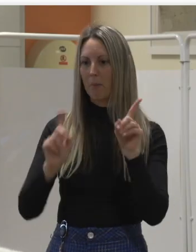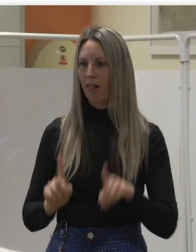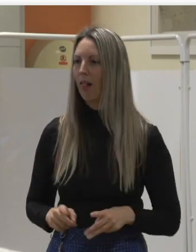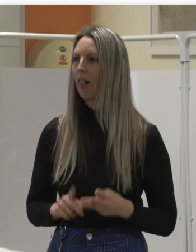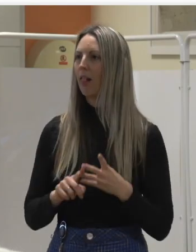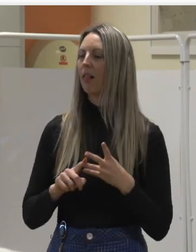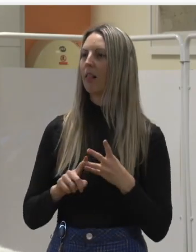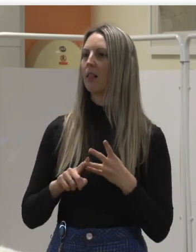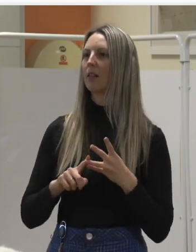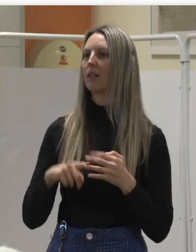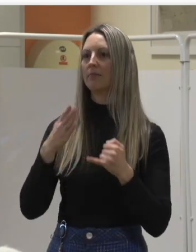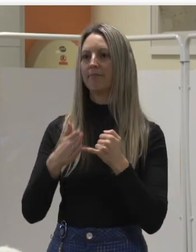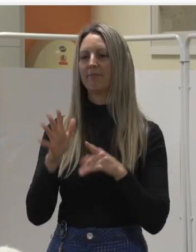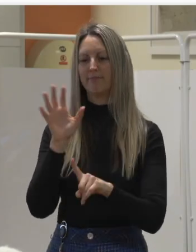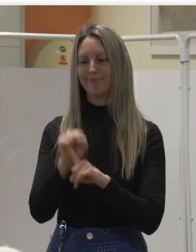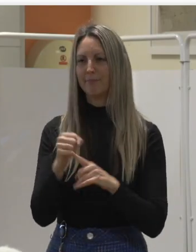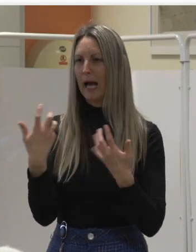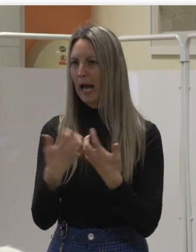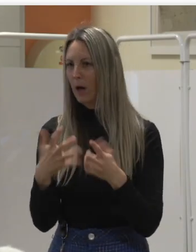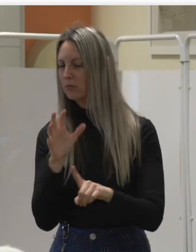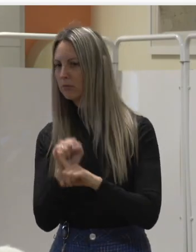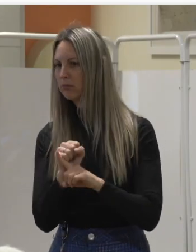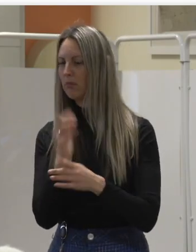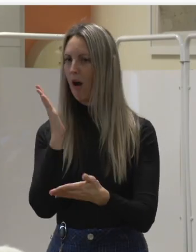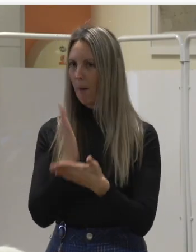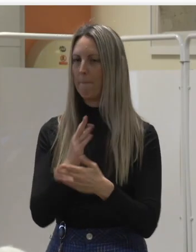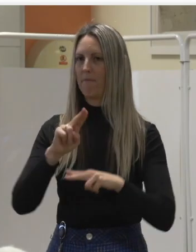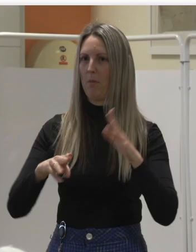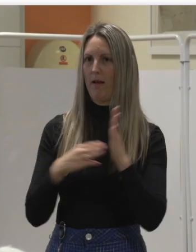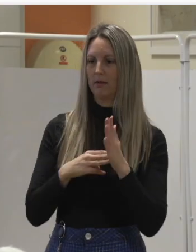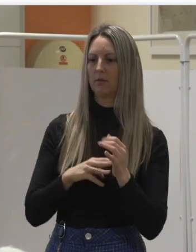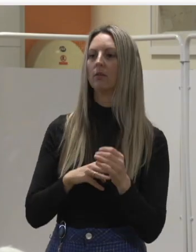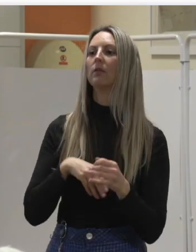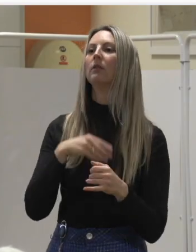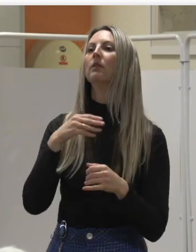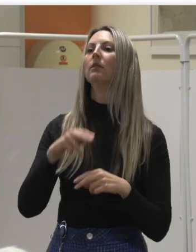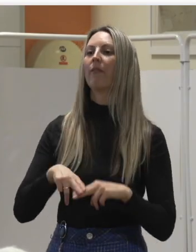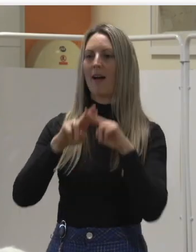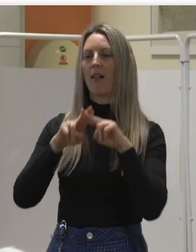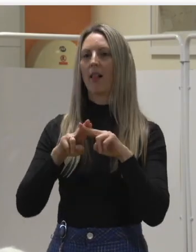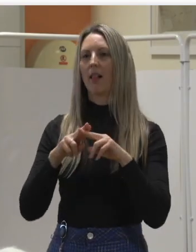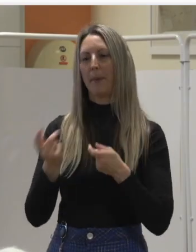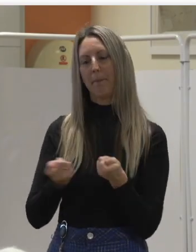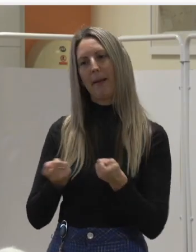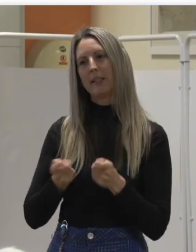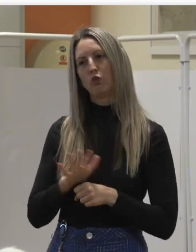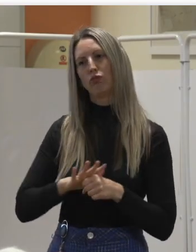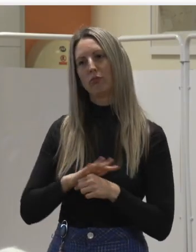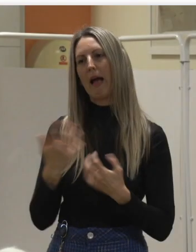we make a diagnosis, and what is there to manage this. So those will be the broad headings I will cover.